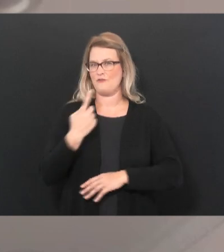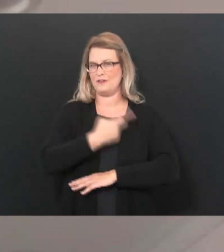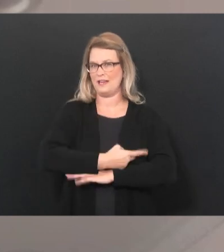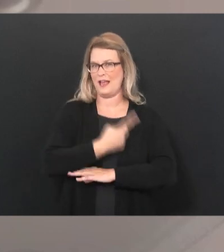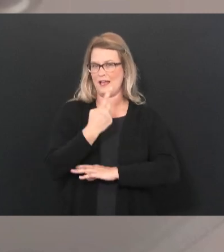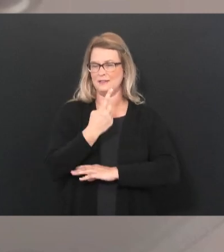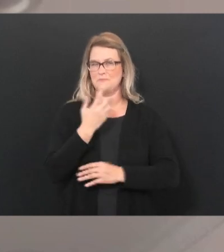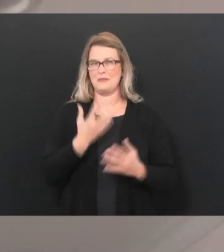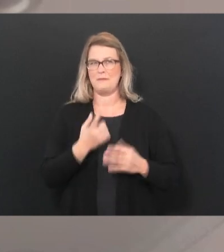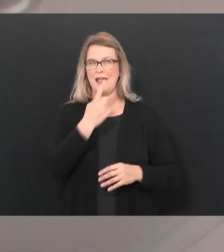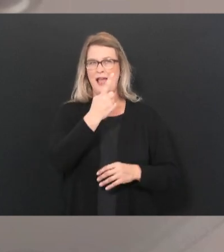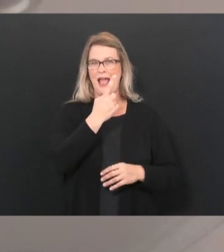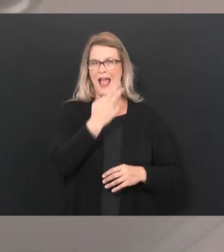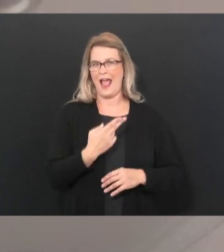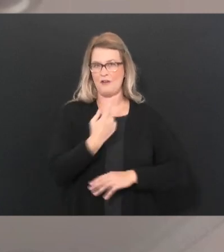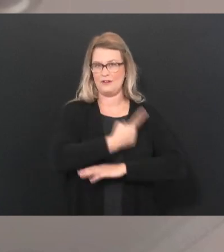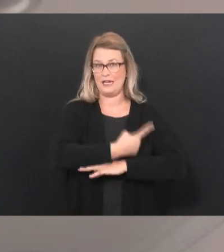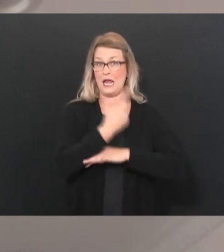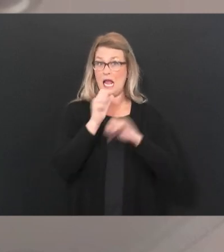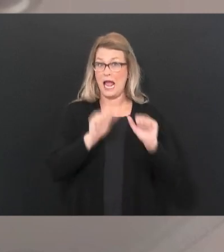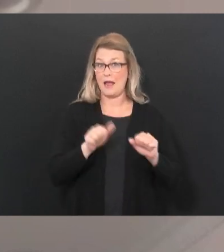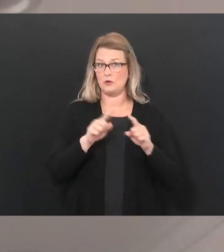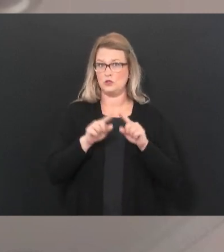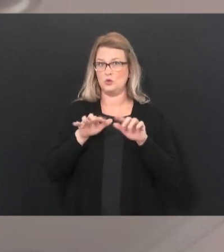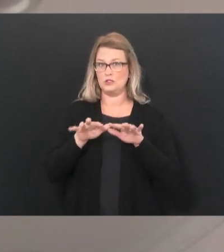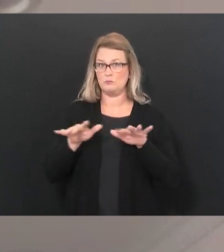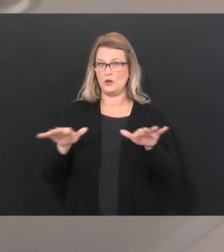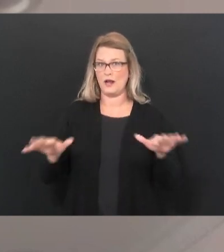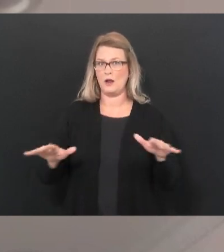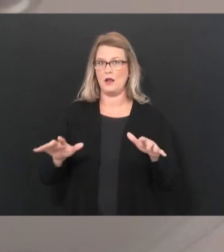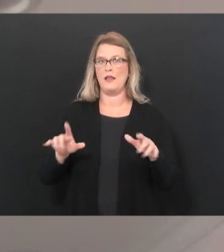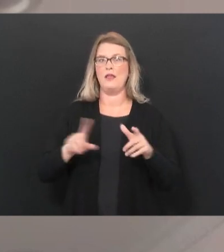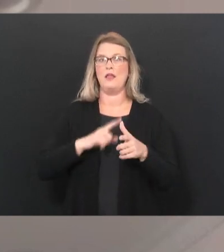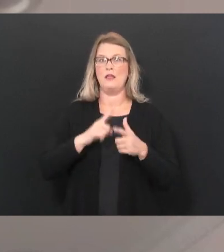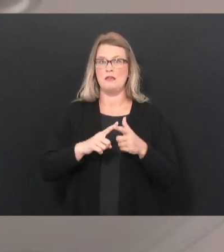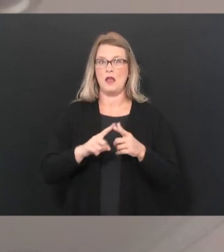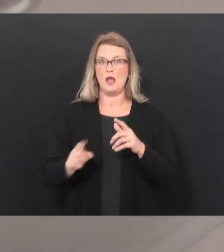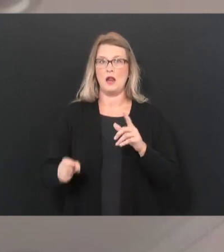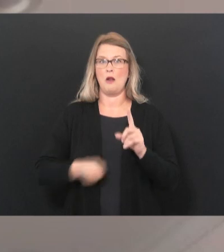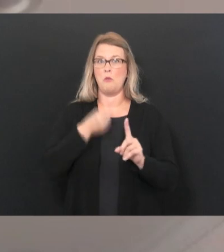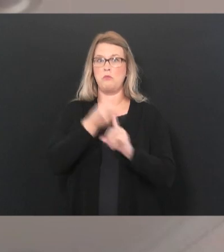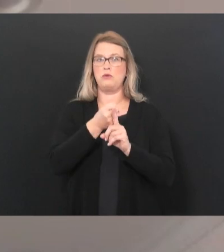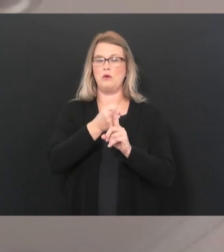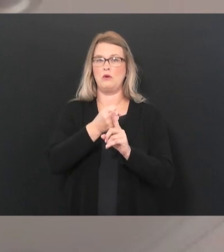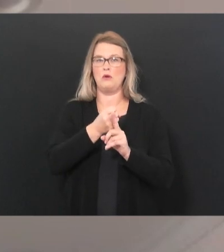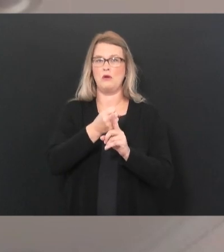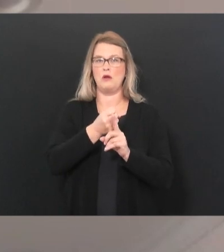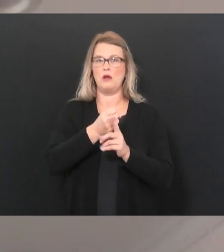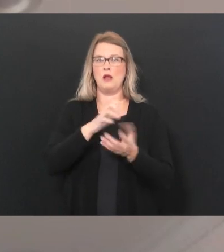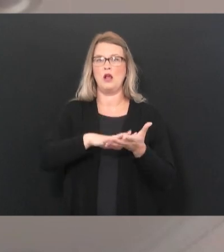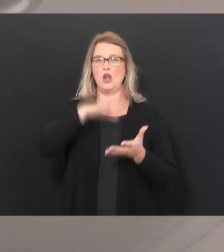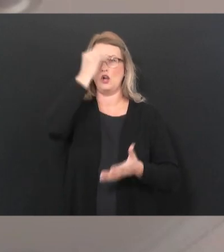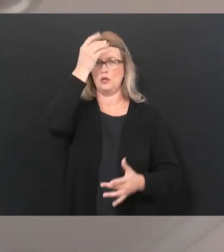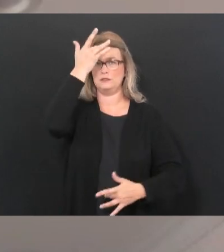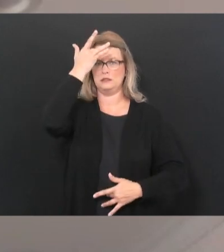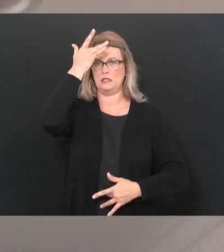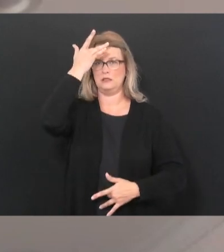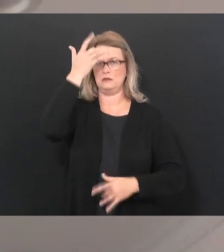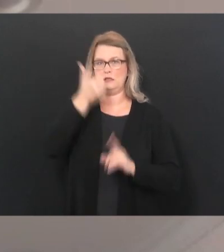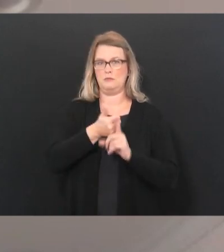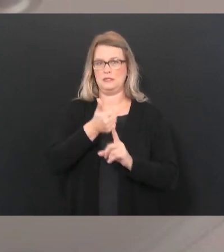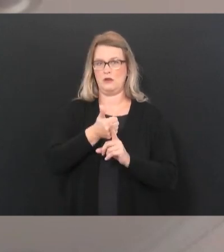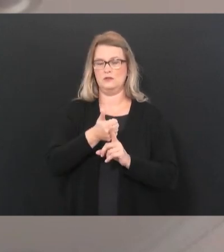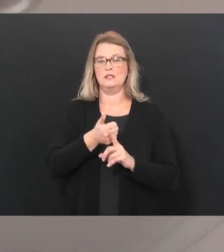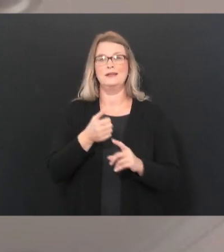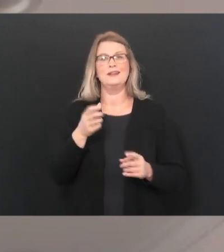day able to spread before they developed any symptoms. So the pre-symptomatic phase where the virus is high, and we've